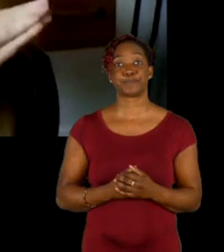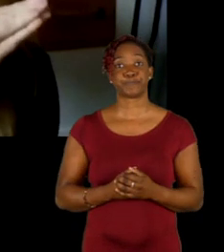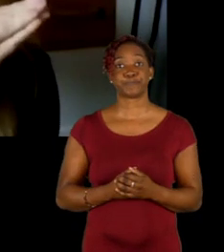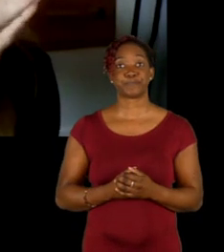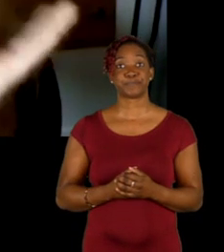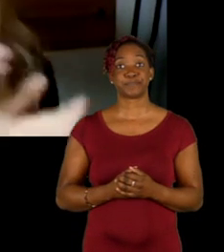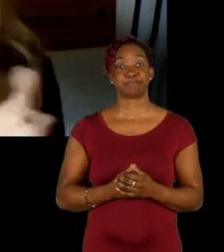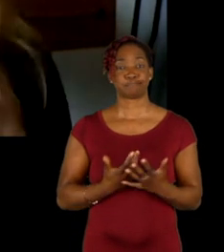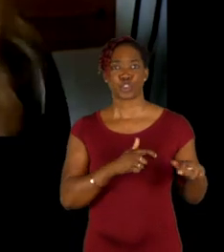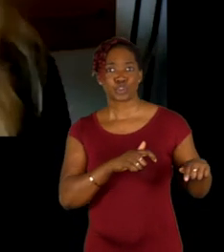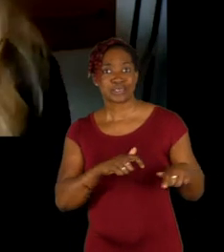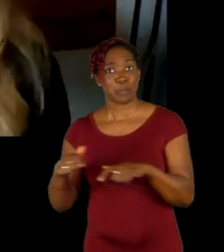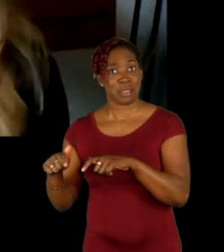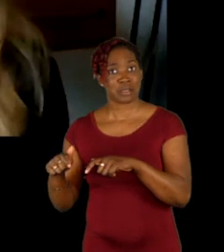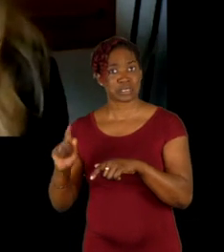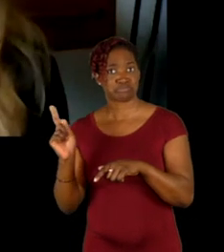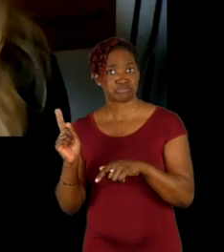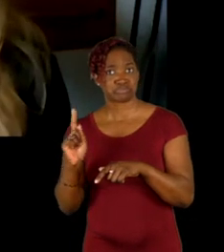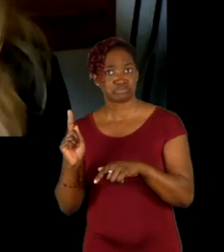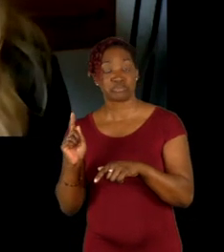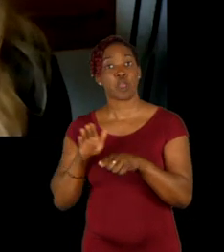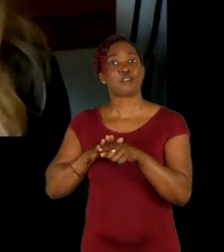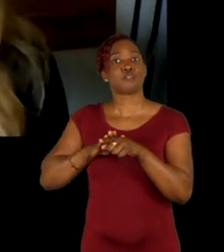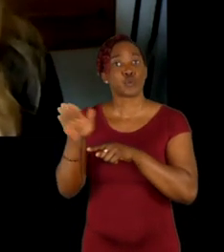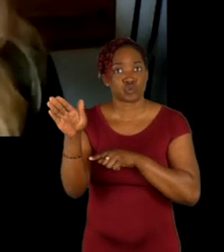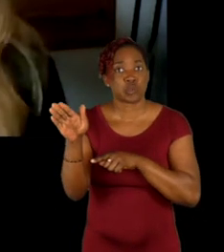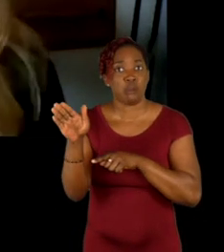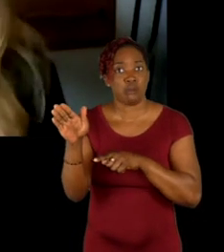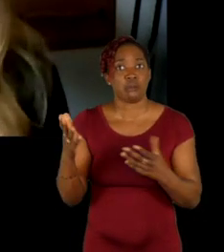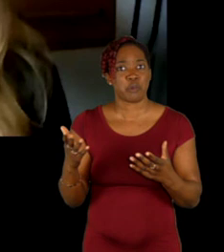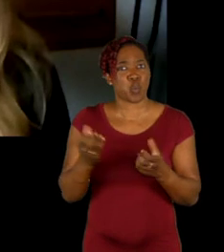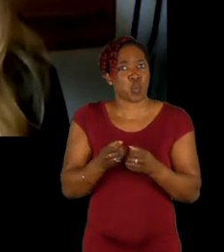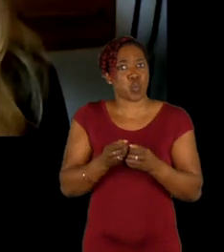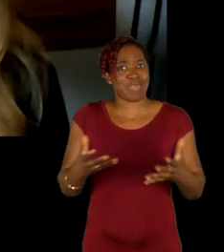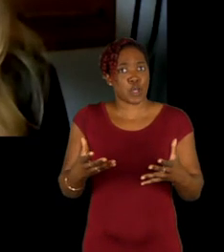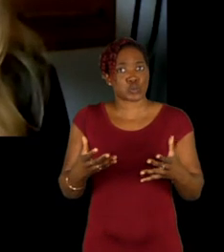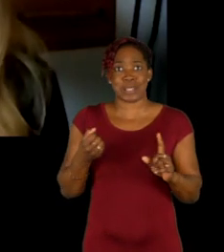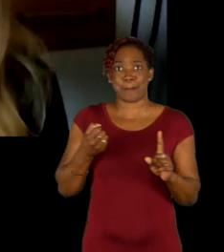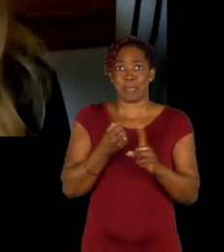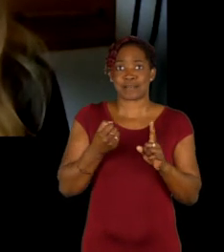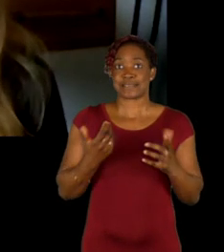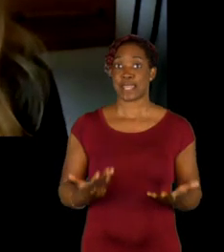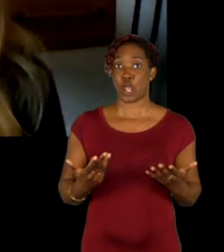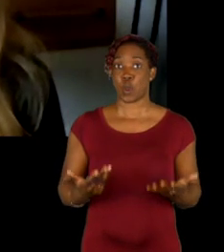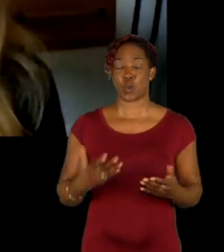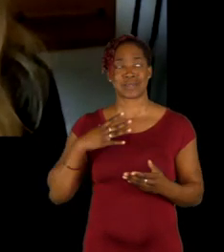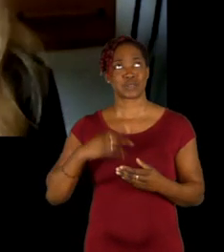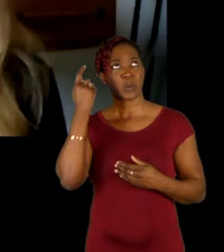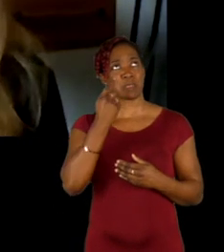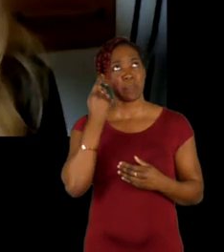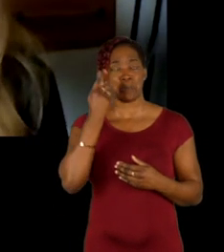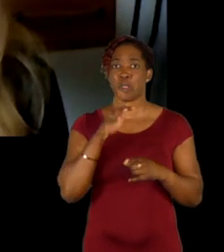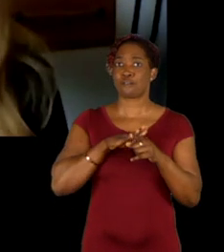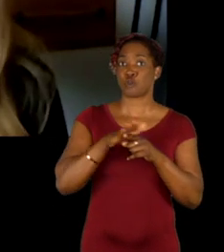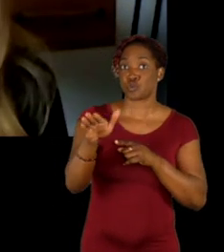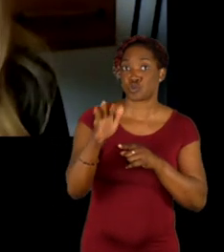It's sustainability is about the future. So, but without impacting the now. So we need to think about the